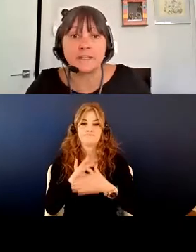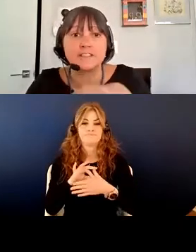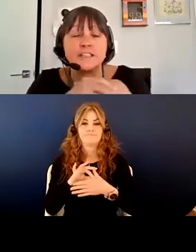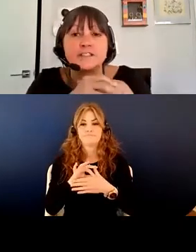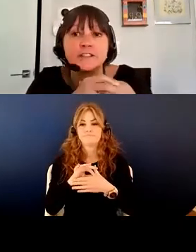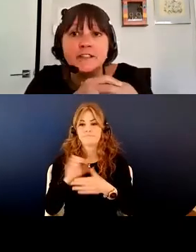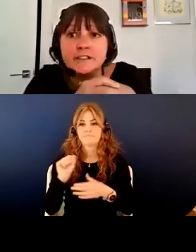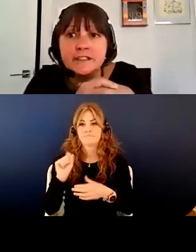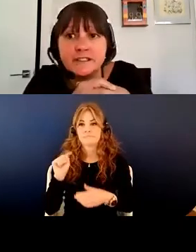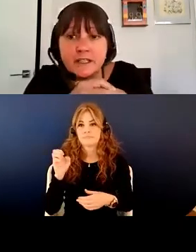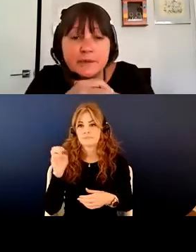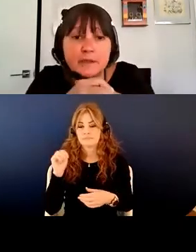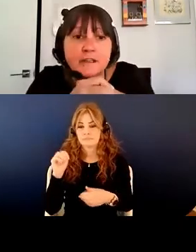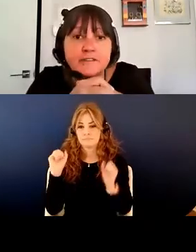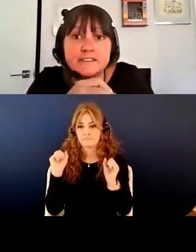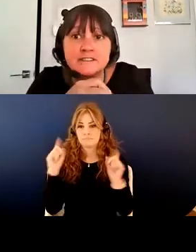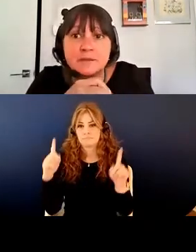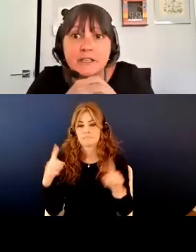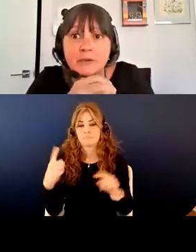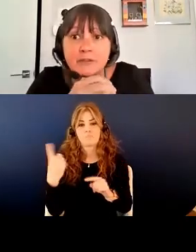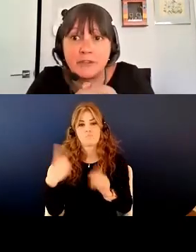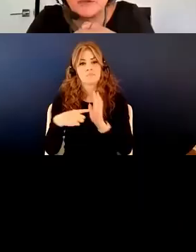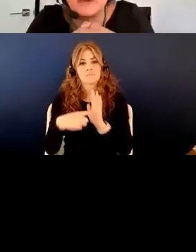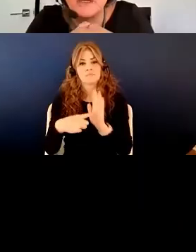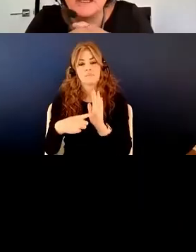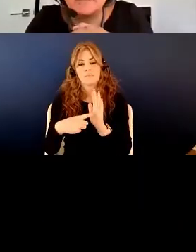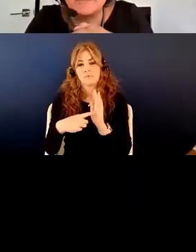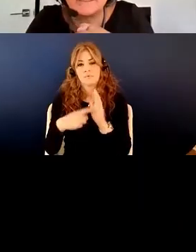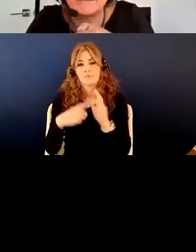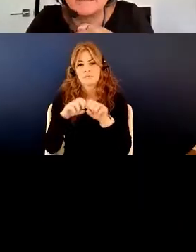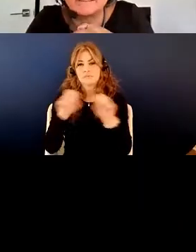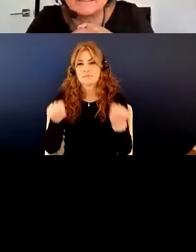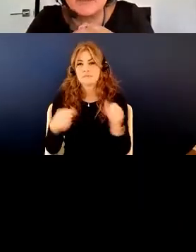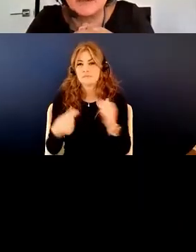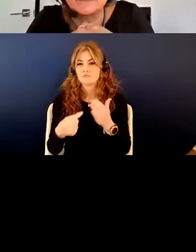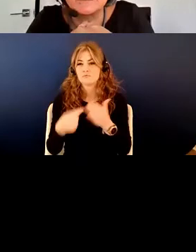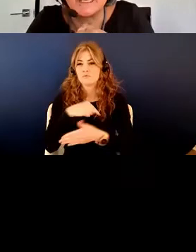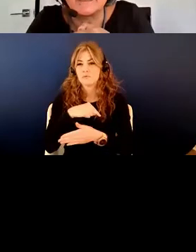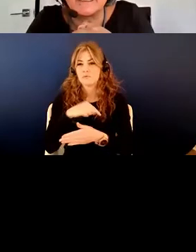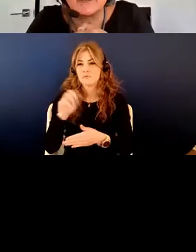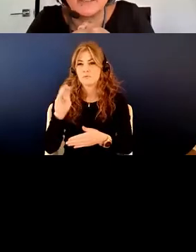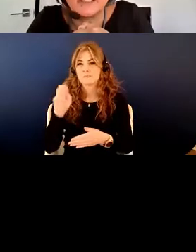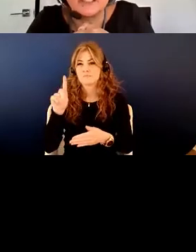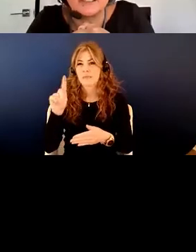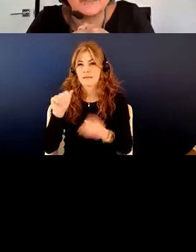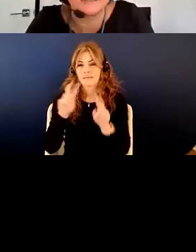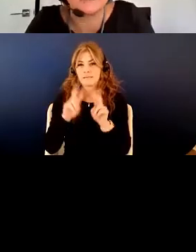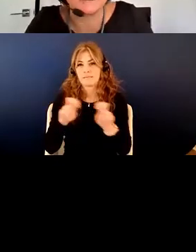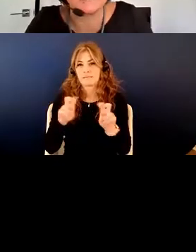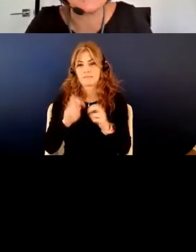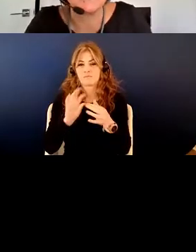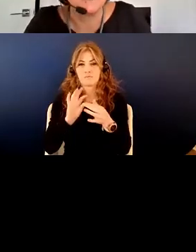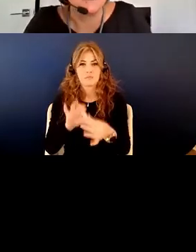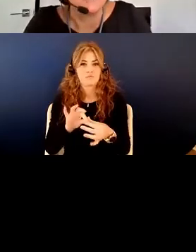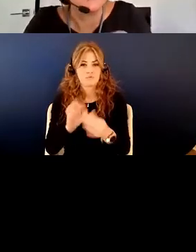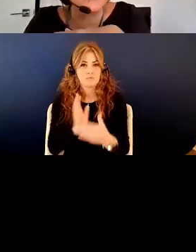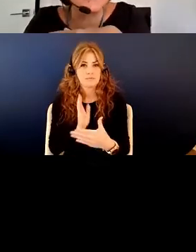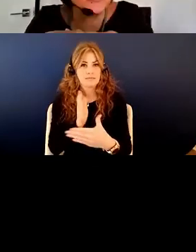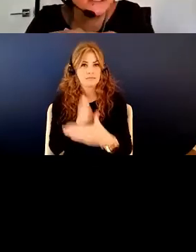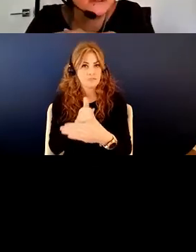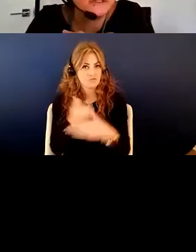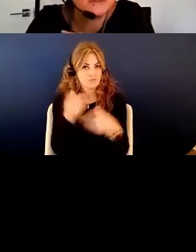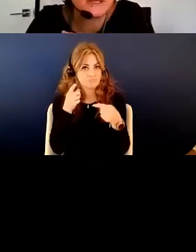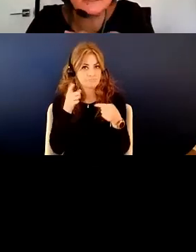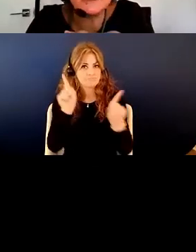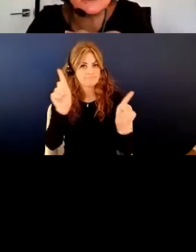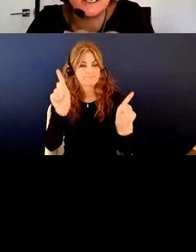STEM education. Here's an example of a systematic review and meta-analysis focused on intervention effectiveness. So this